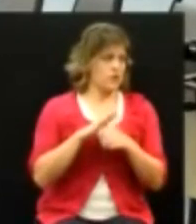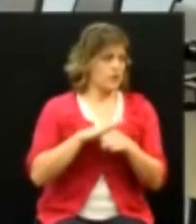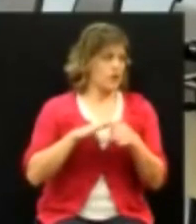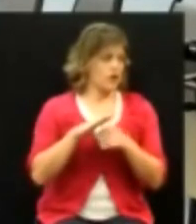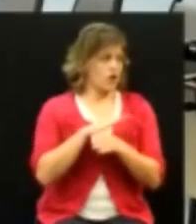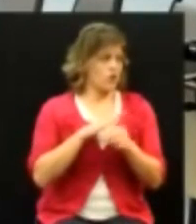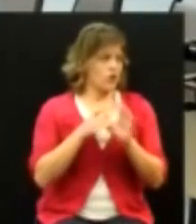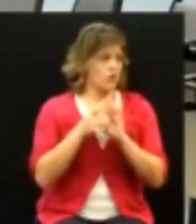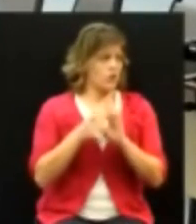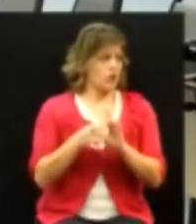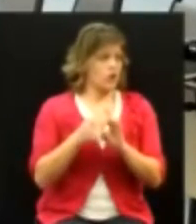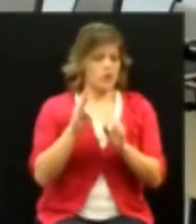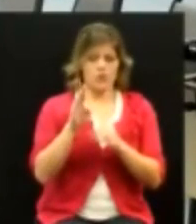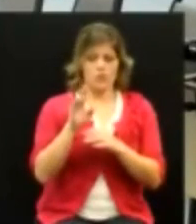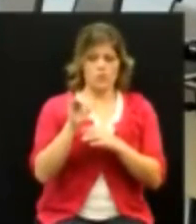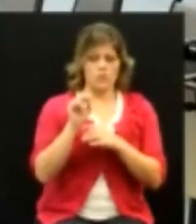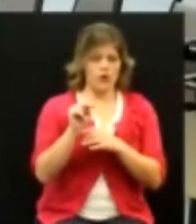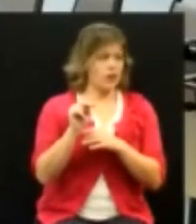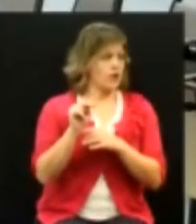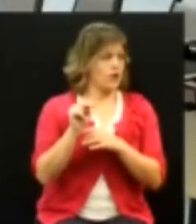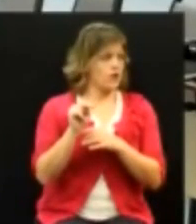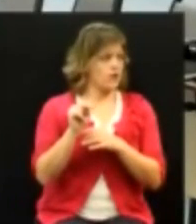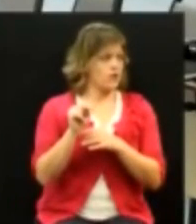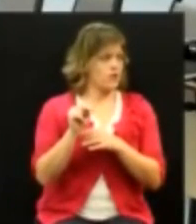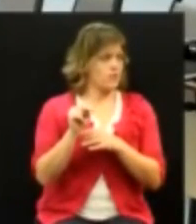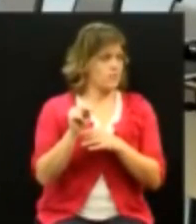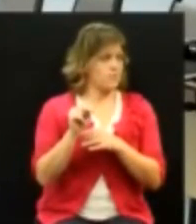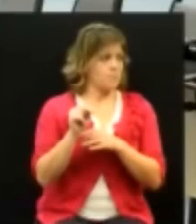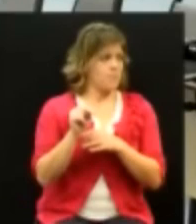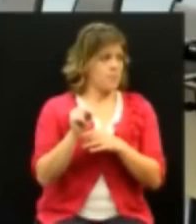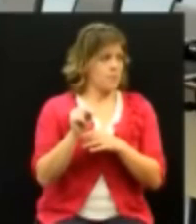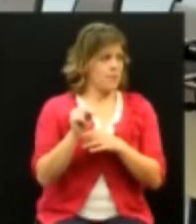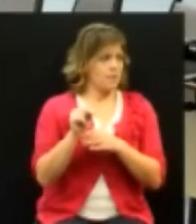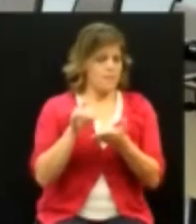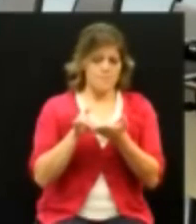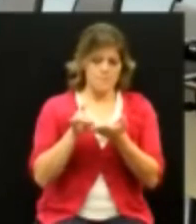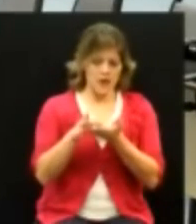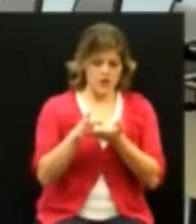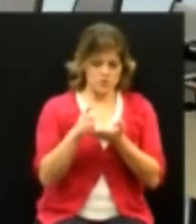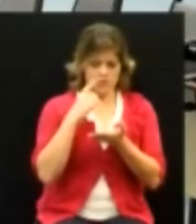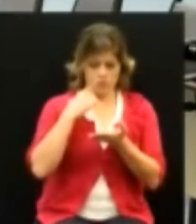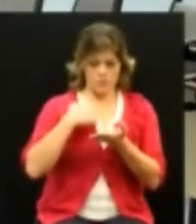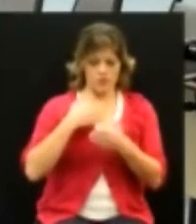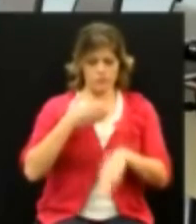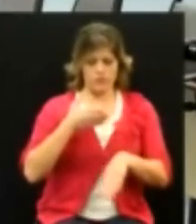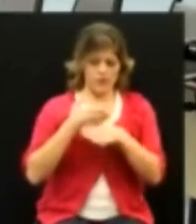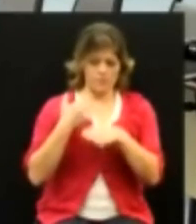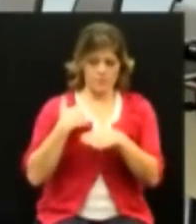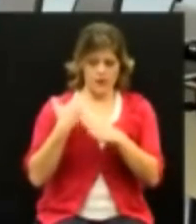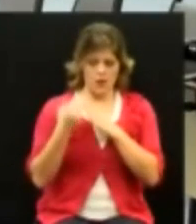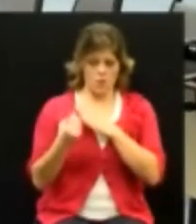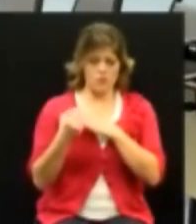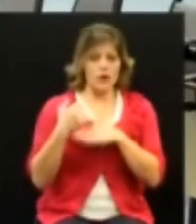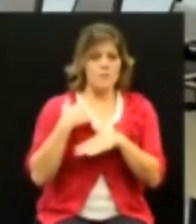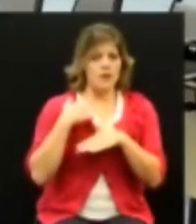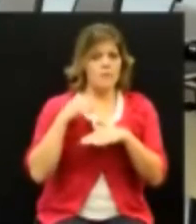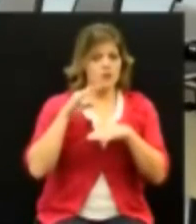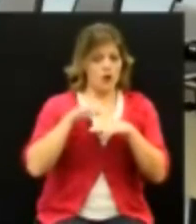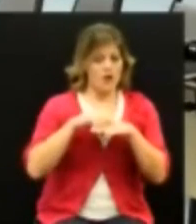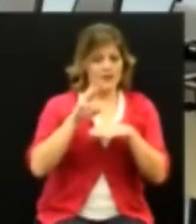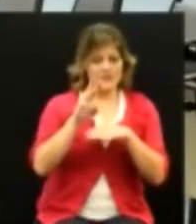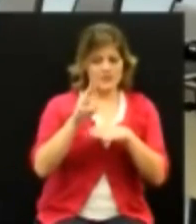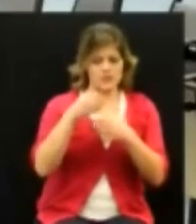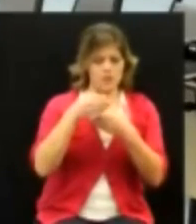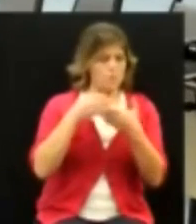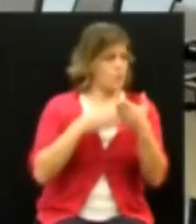regarding Brian's banishment of me. So I have to inform you, at least I've been on at least six parks because